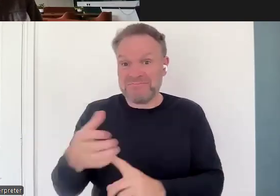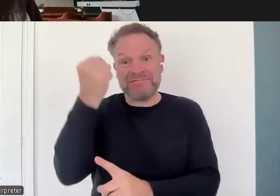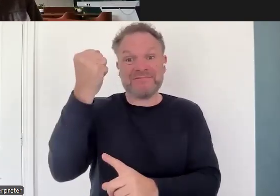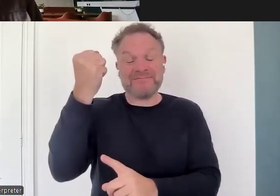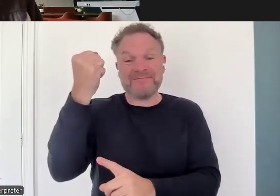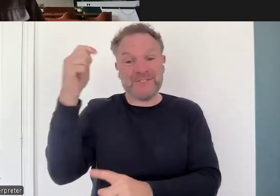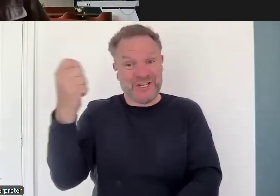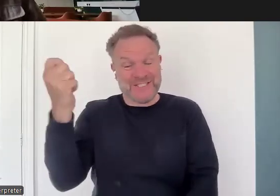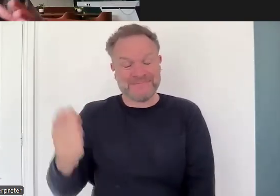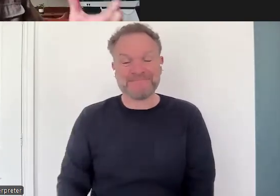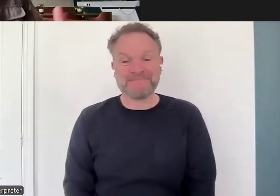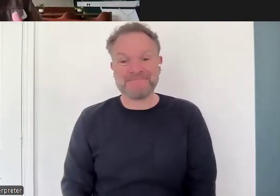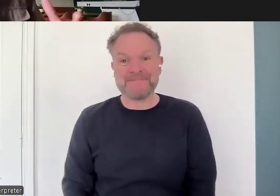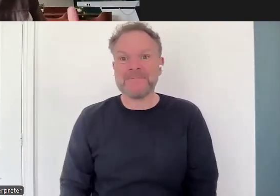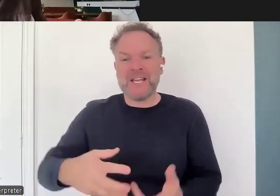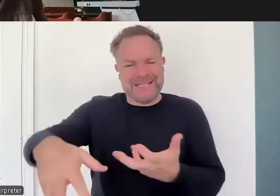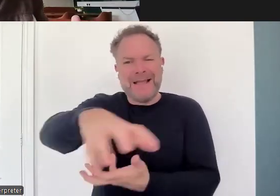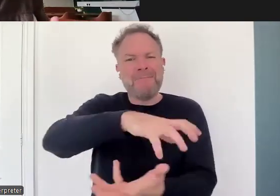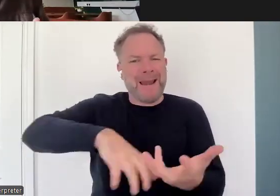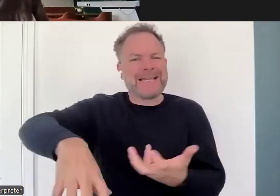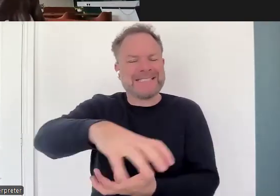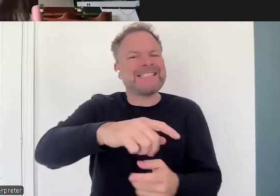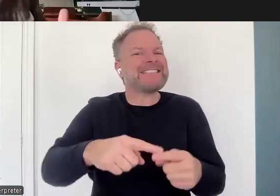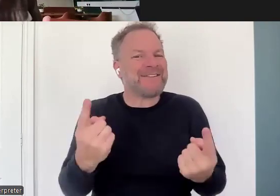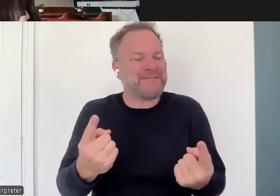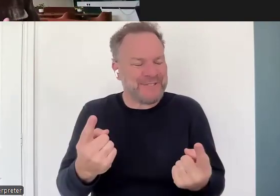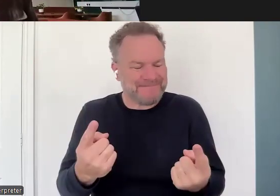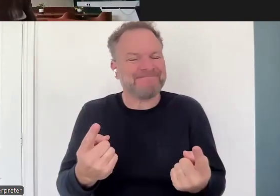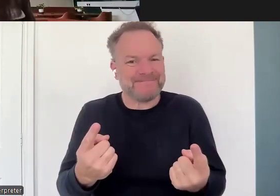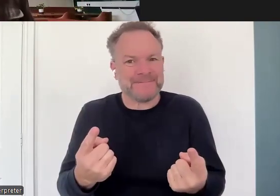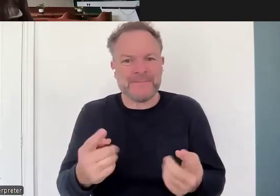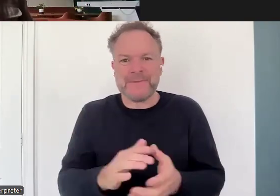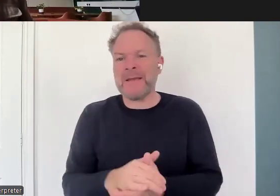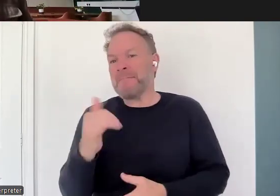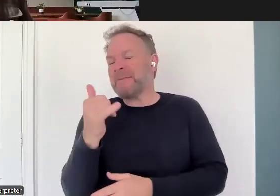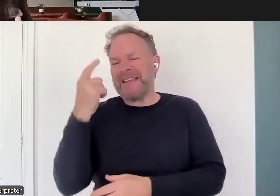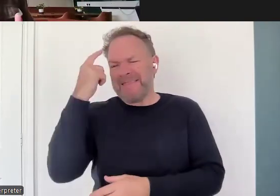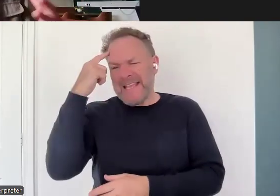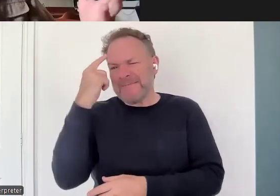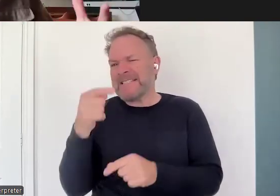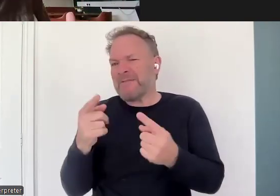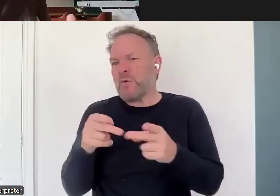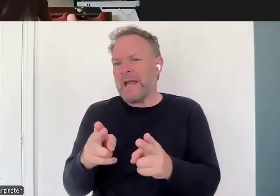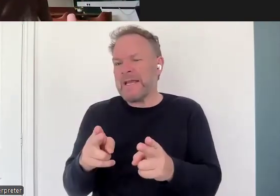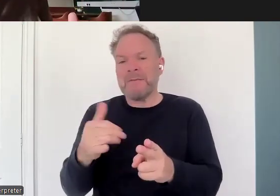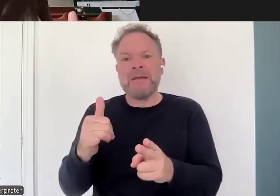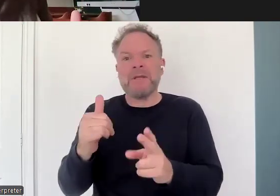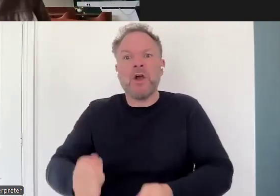result. Complexity is different. Complexity, the analogy might be like raising a